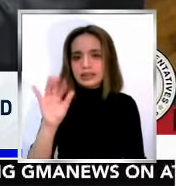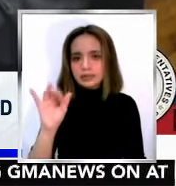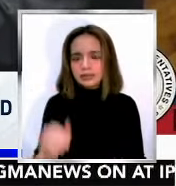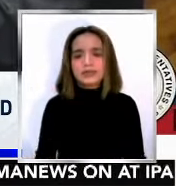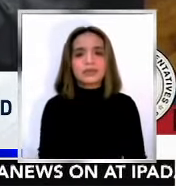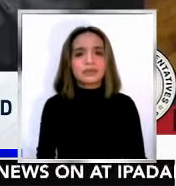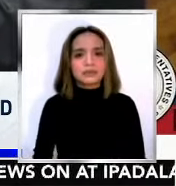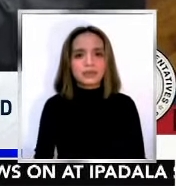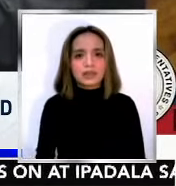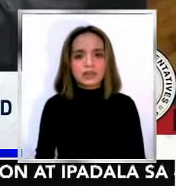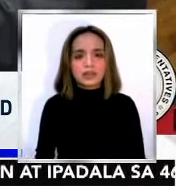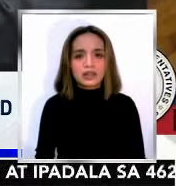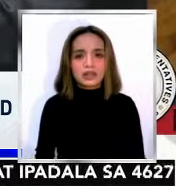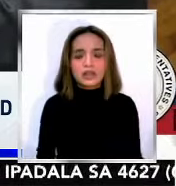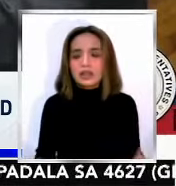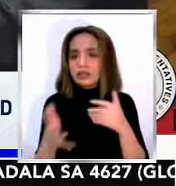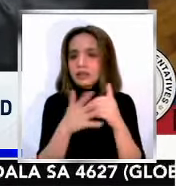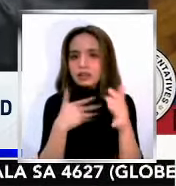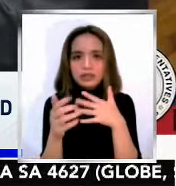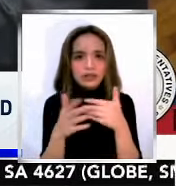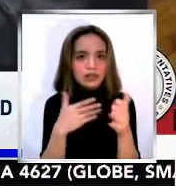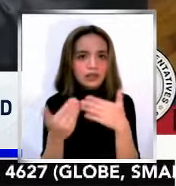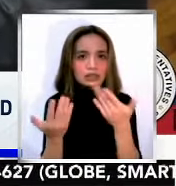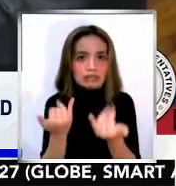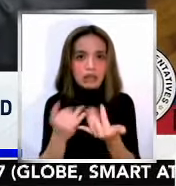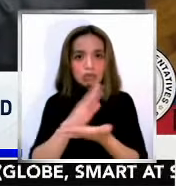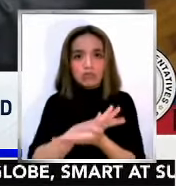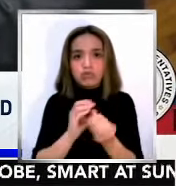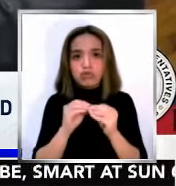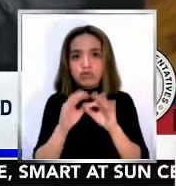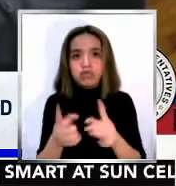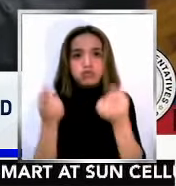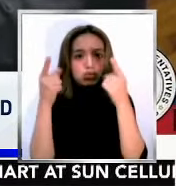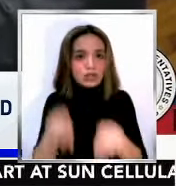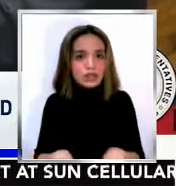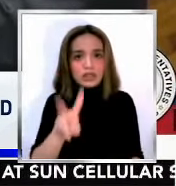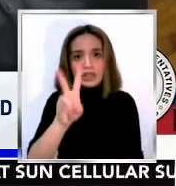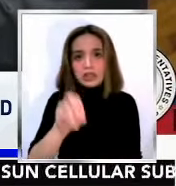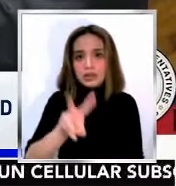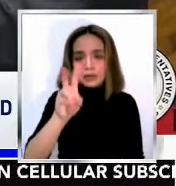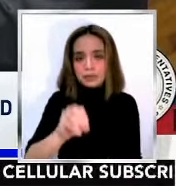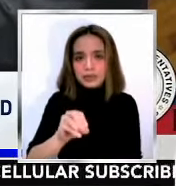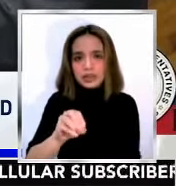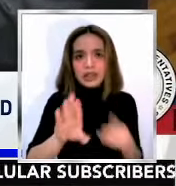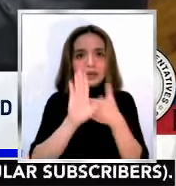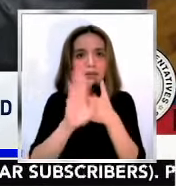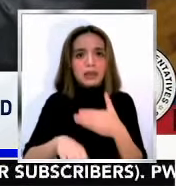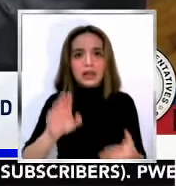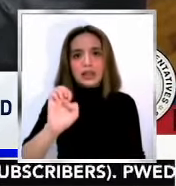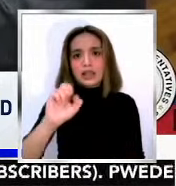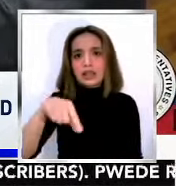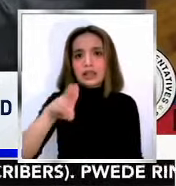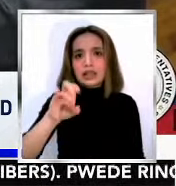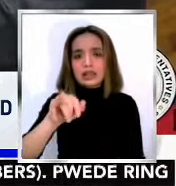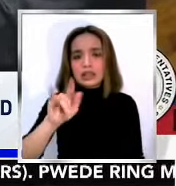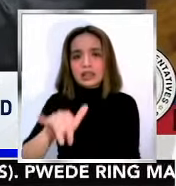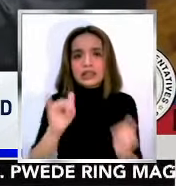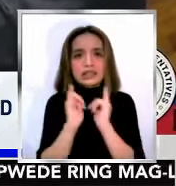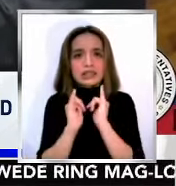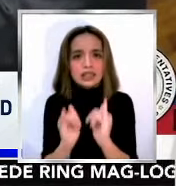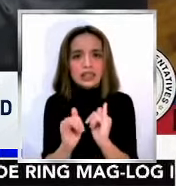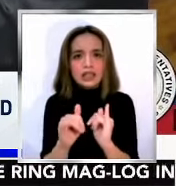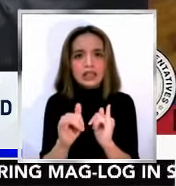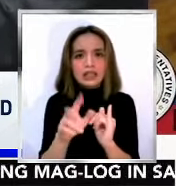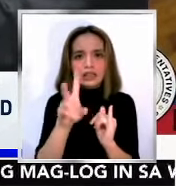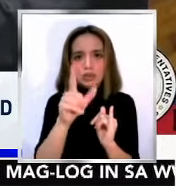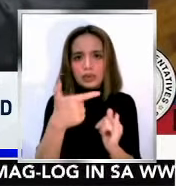2019. And that even with the raging pandemic in 2020, its return to equity was still computed at high